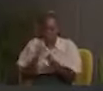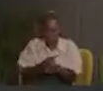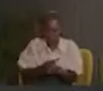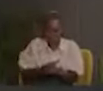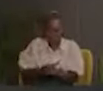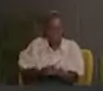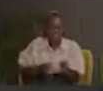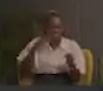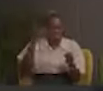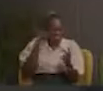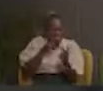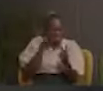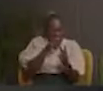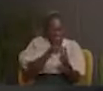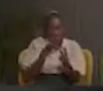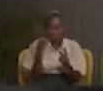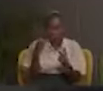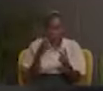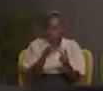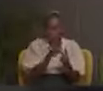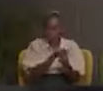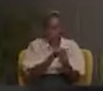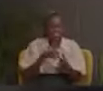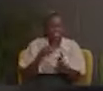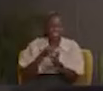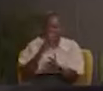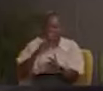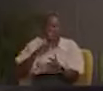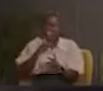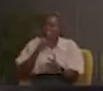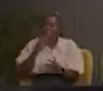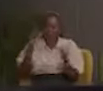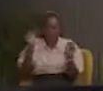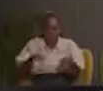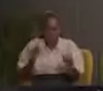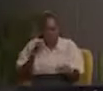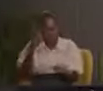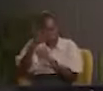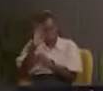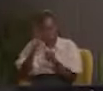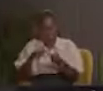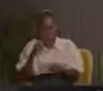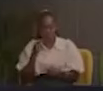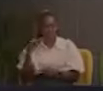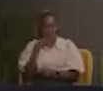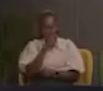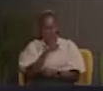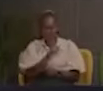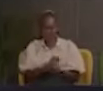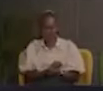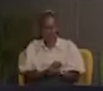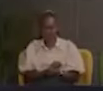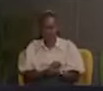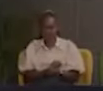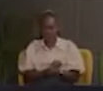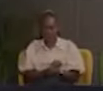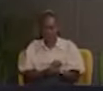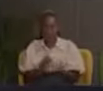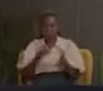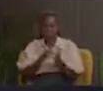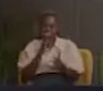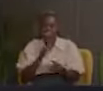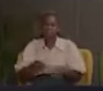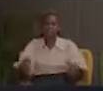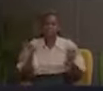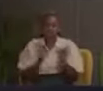two immutable things, it is impossible for God to lie. Do you understand what I'm teaching you so far? It's important